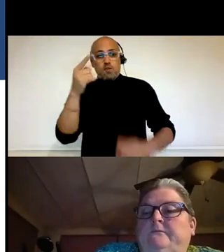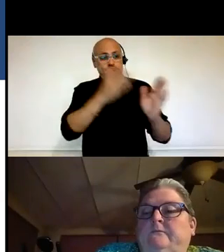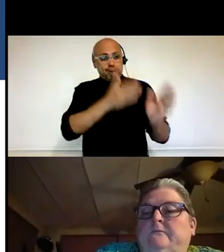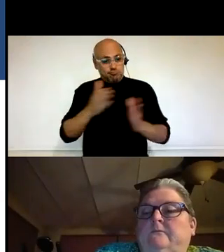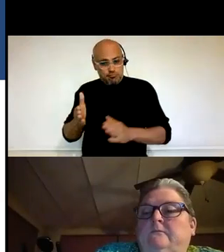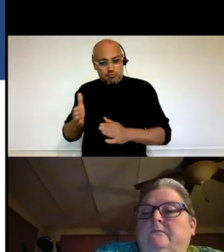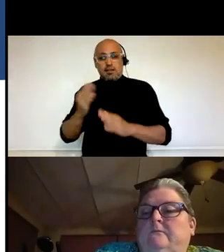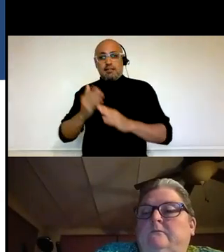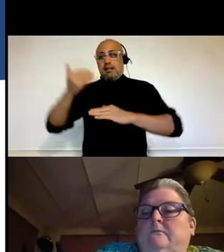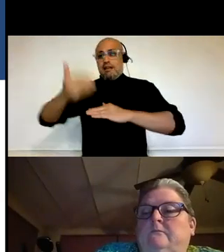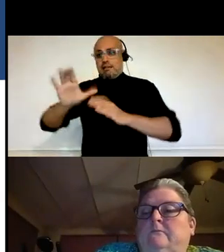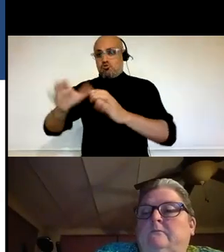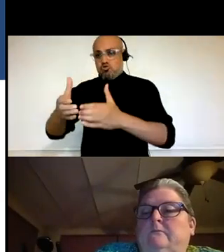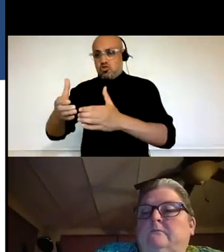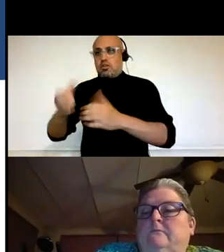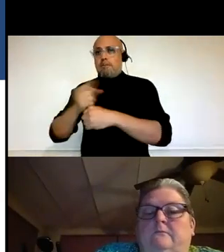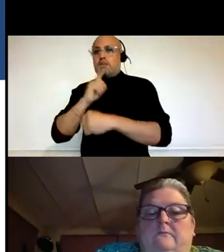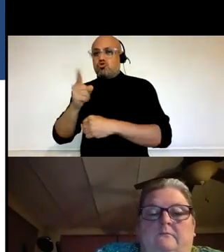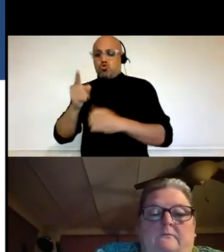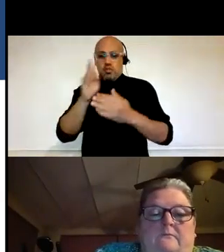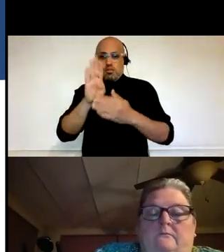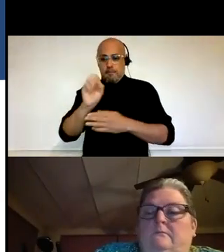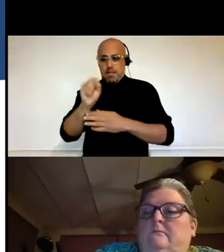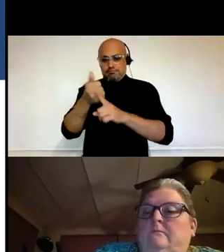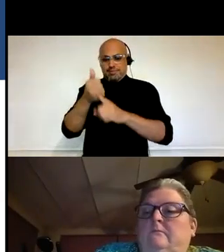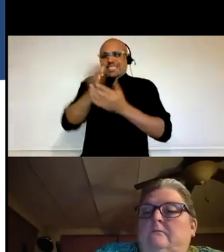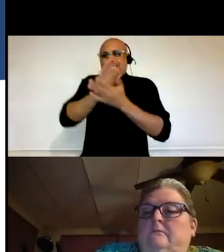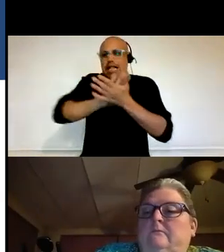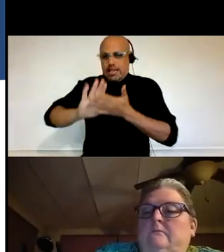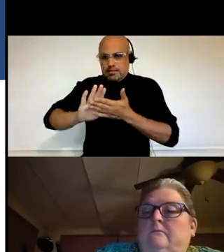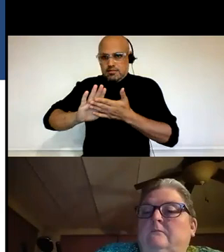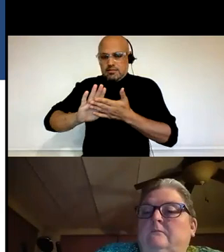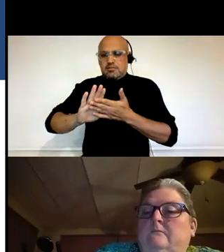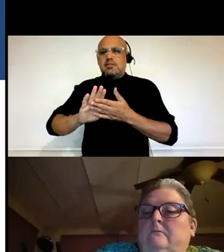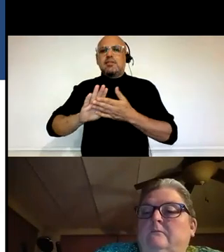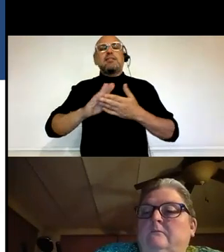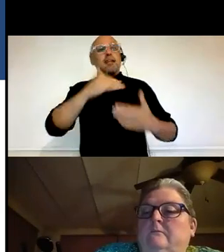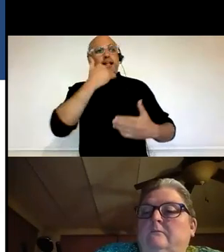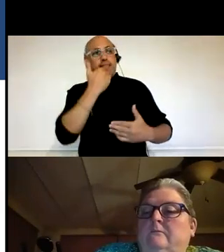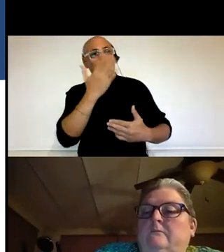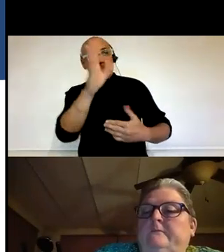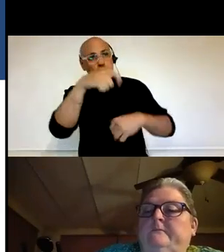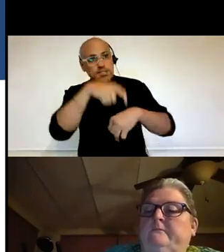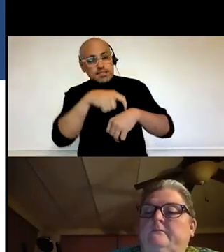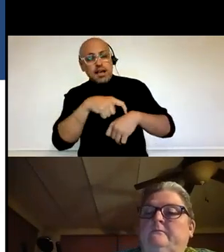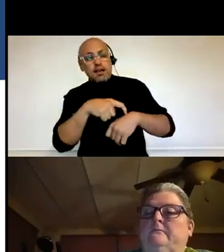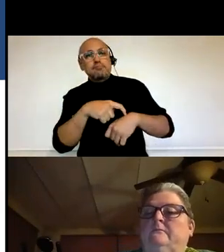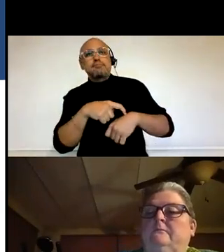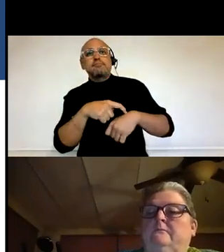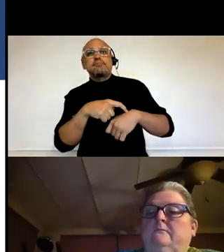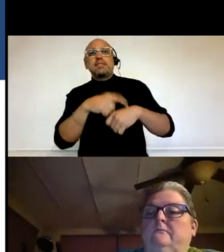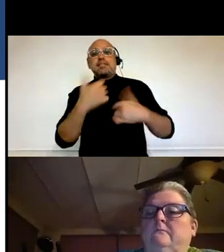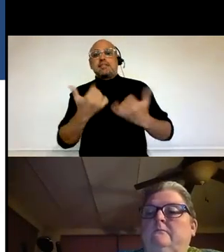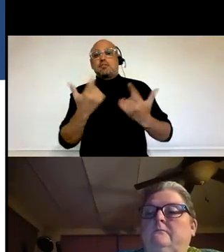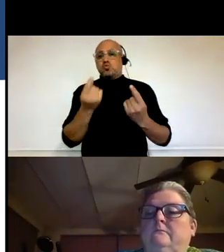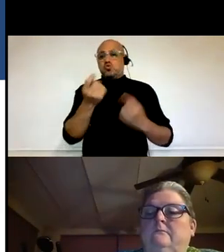for the next group to make sure that our buses are clean. And with that, I thank you for your time, and we will transition over